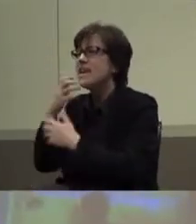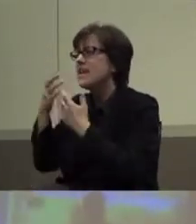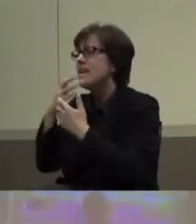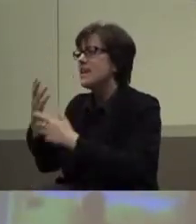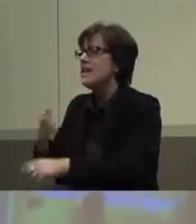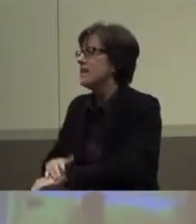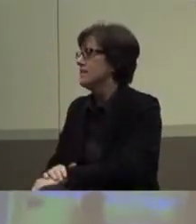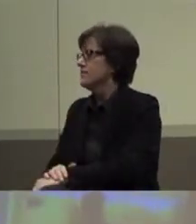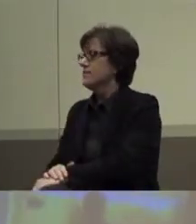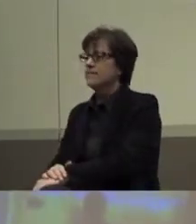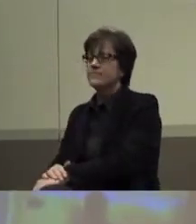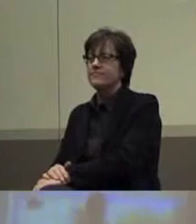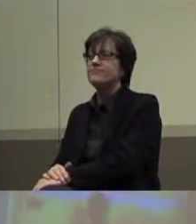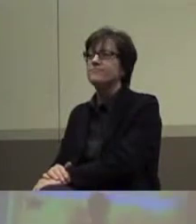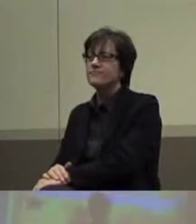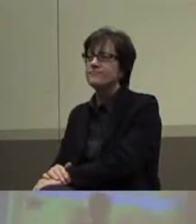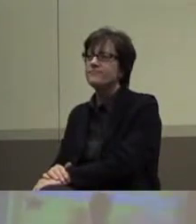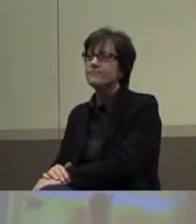Even, how can you tell?